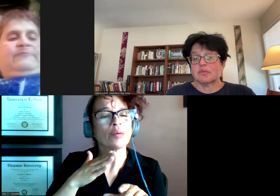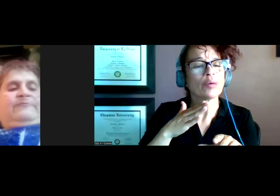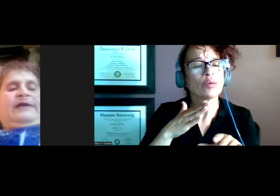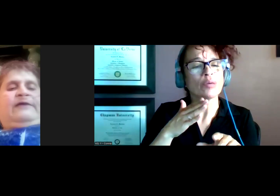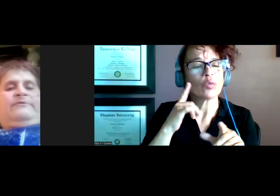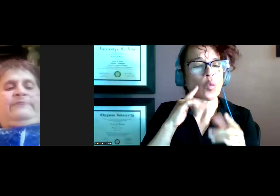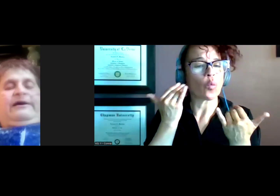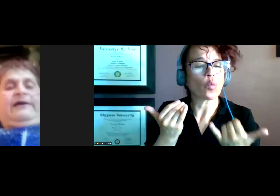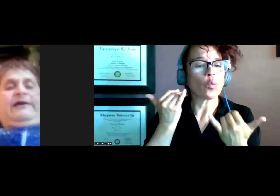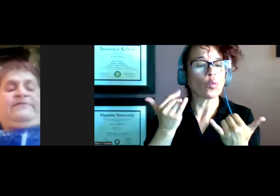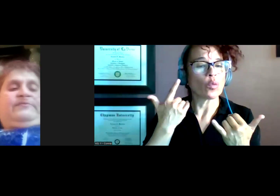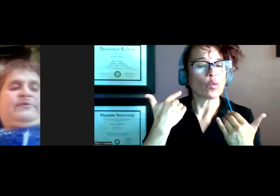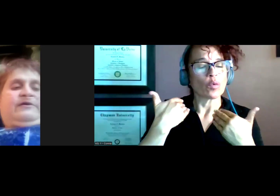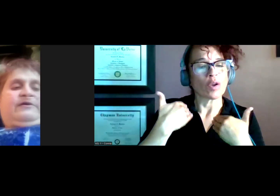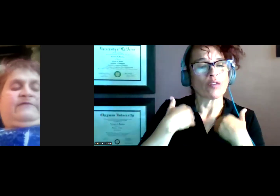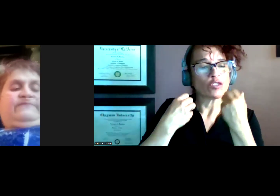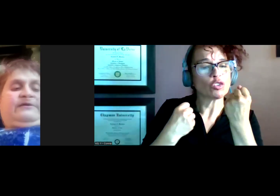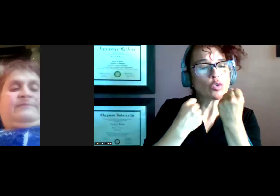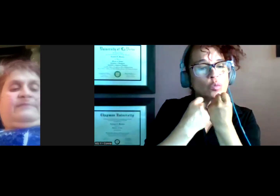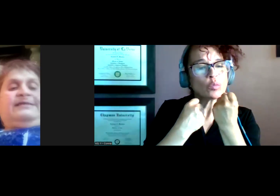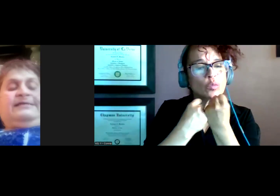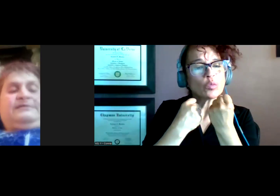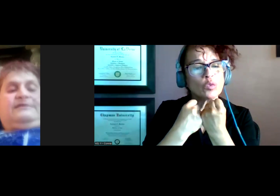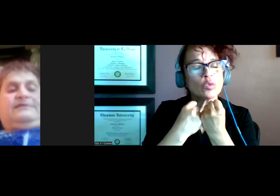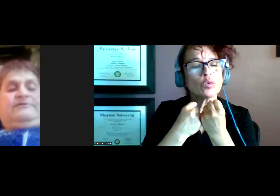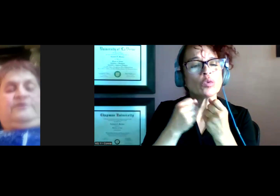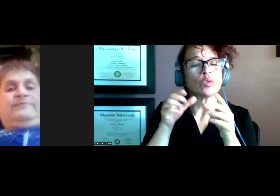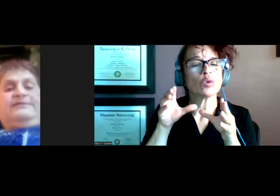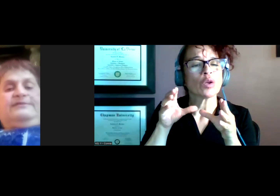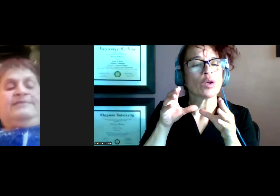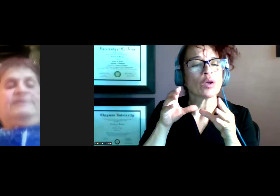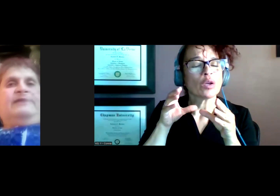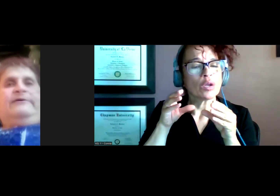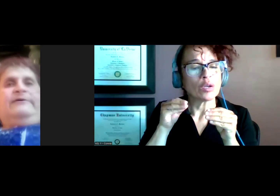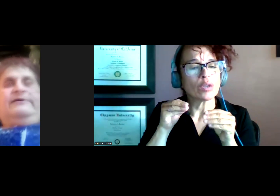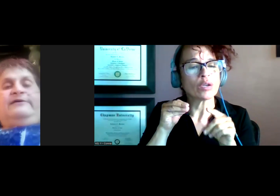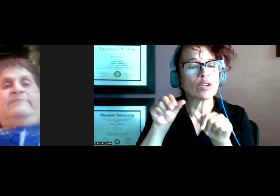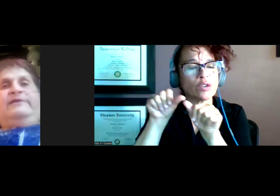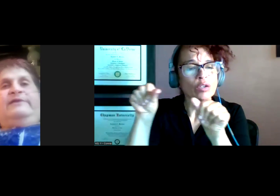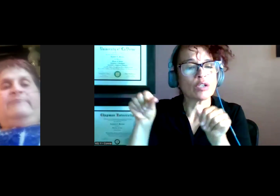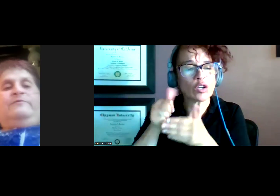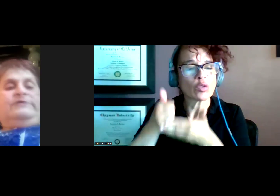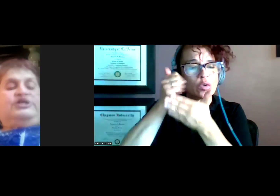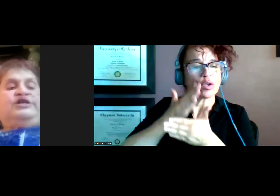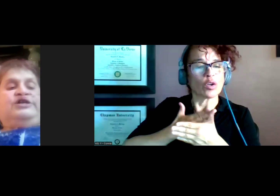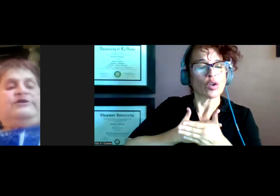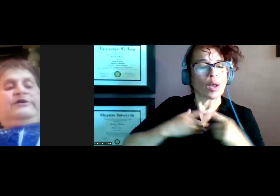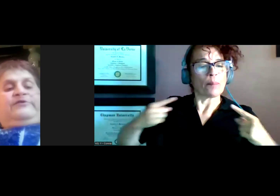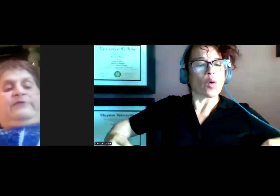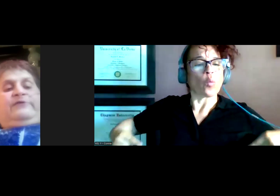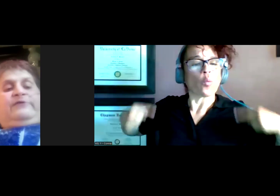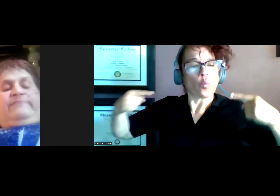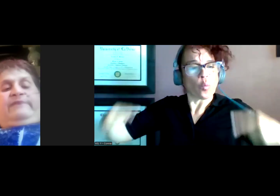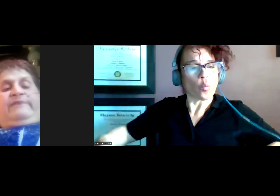right now I have the support of Adina's group, Seamless Bay Area, to help me in my role as chair.